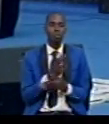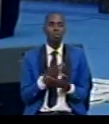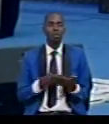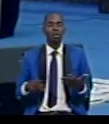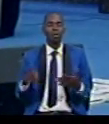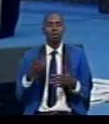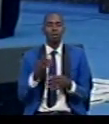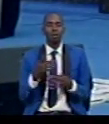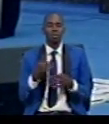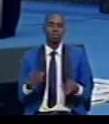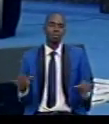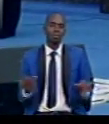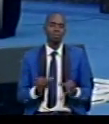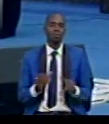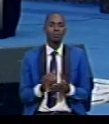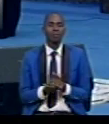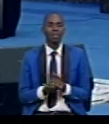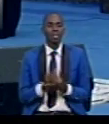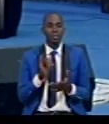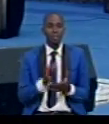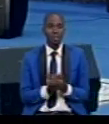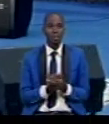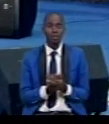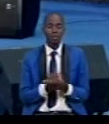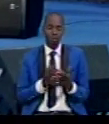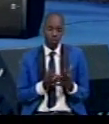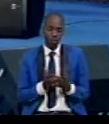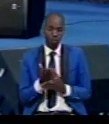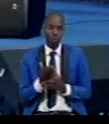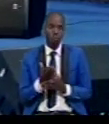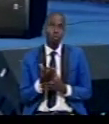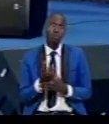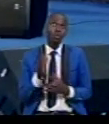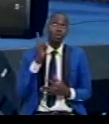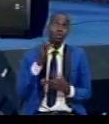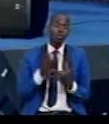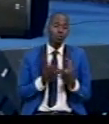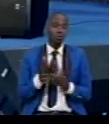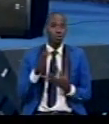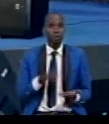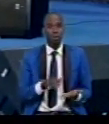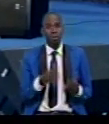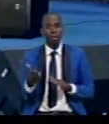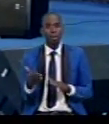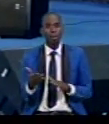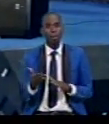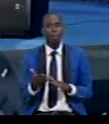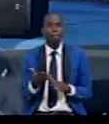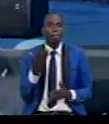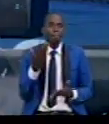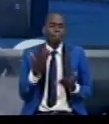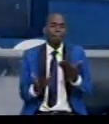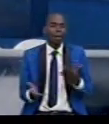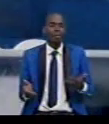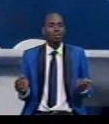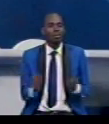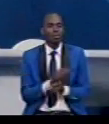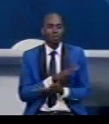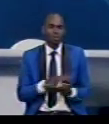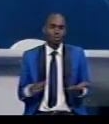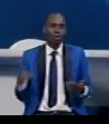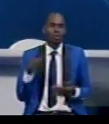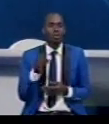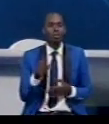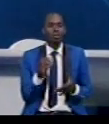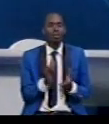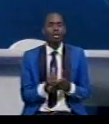the same, that he through death might destroy him